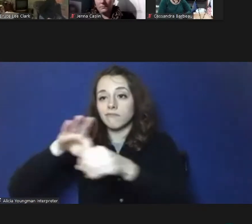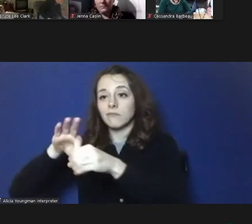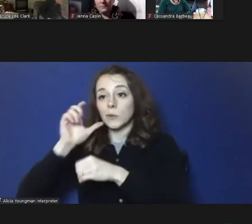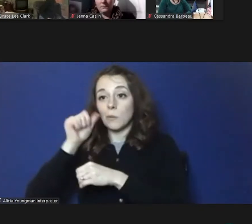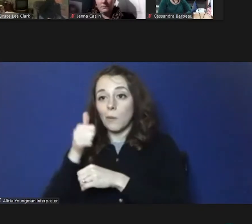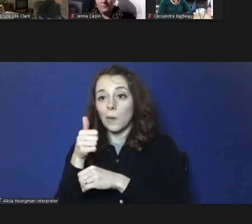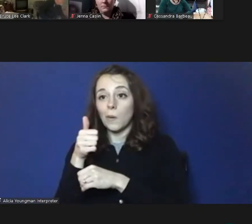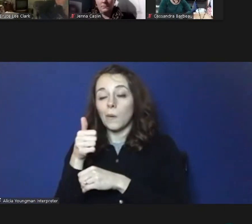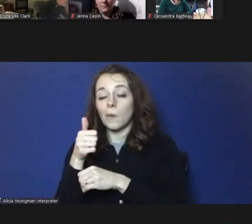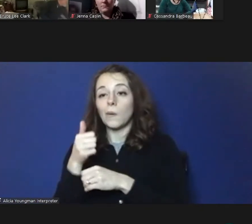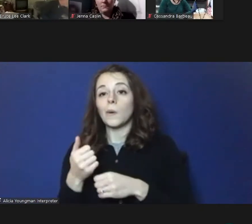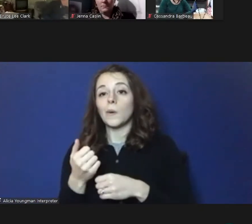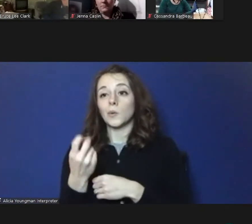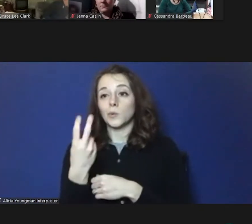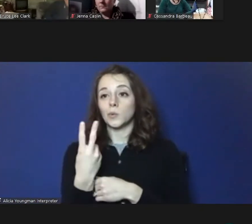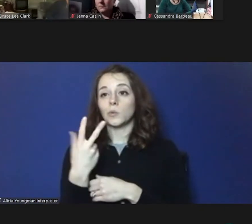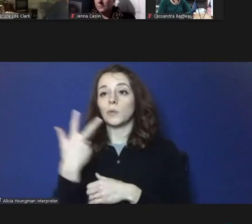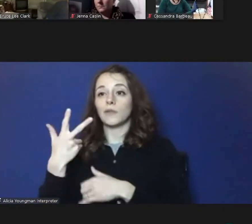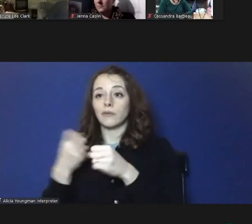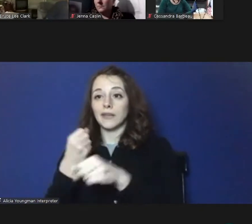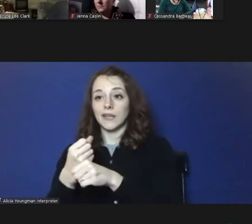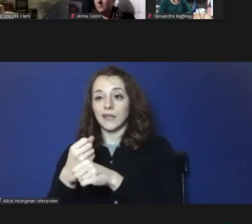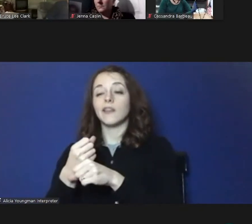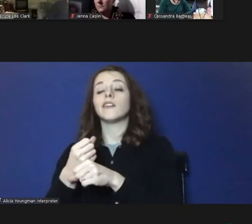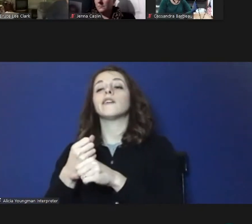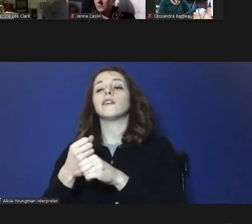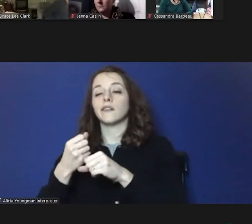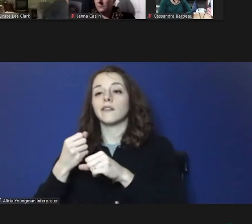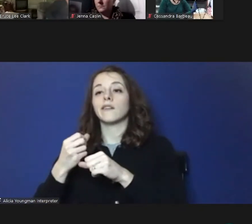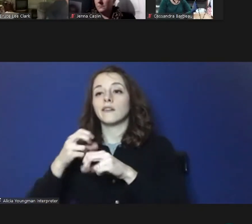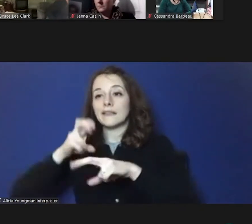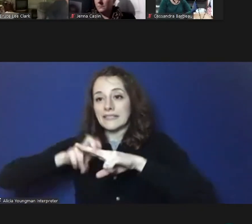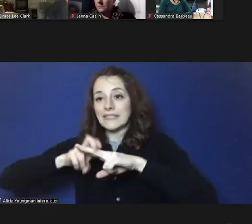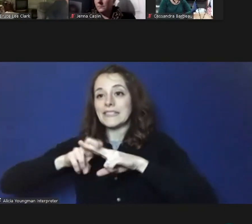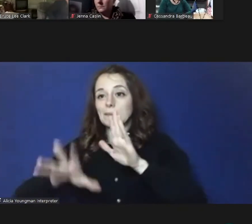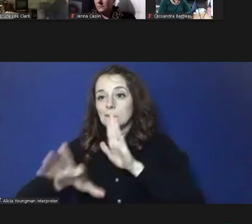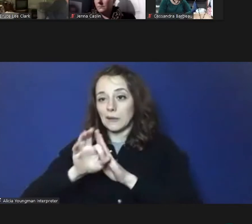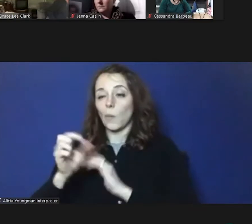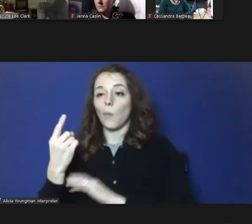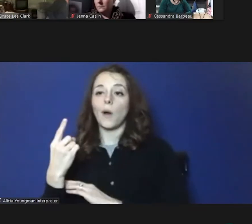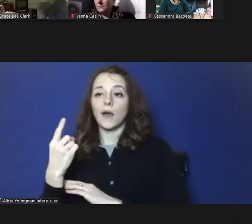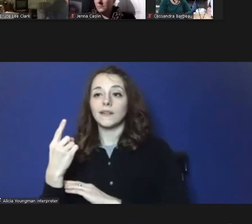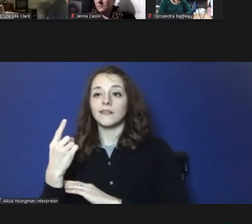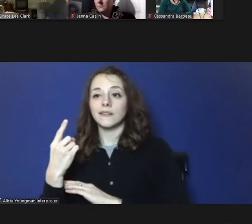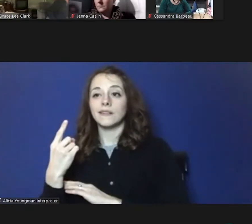where 2 3-year seats will be elected and 1 1-year seat will be elected.